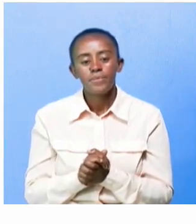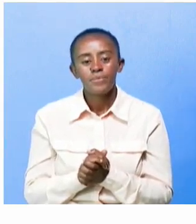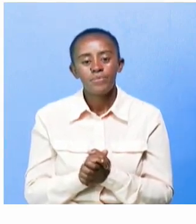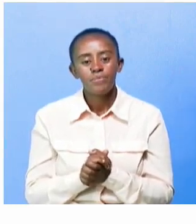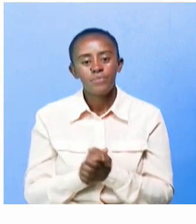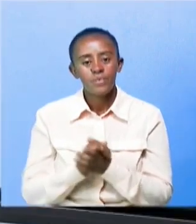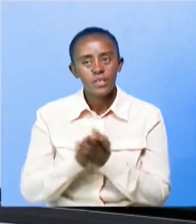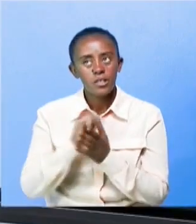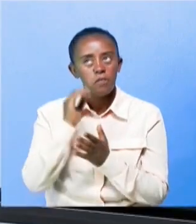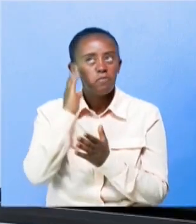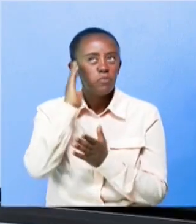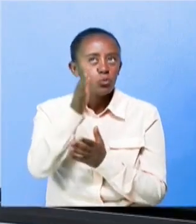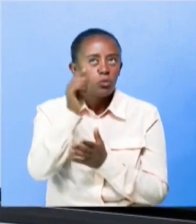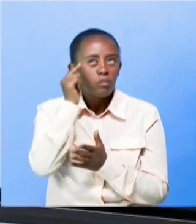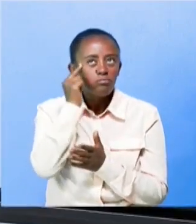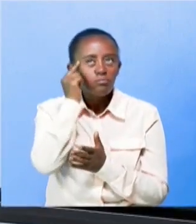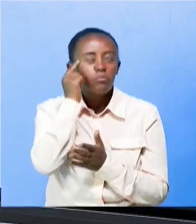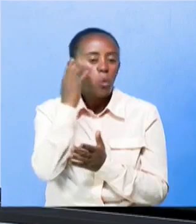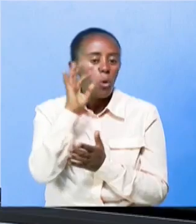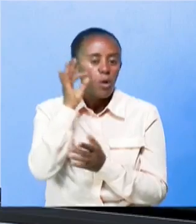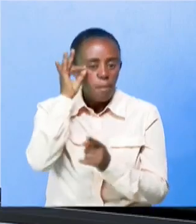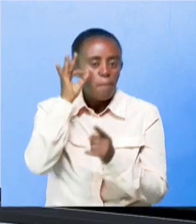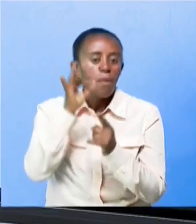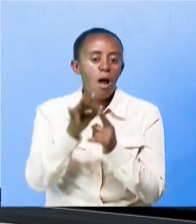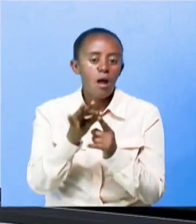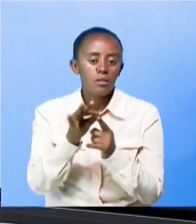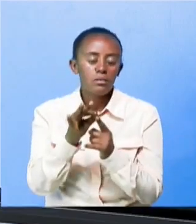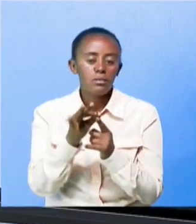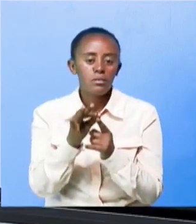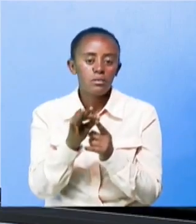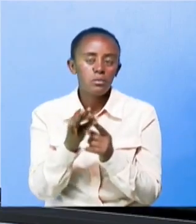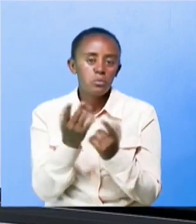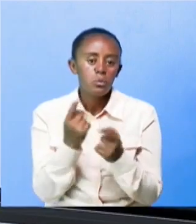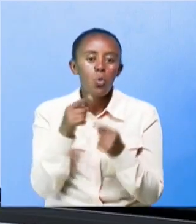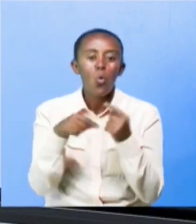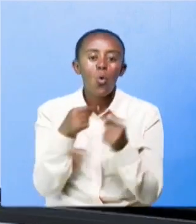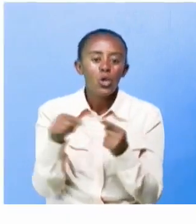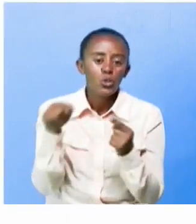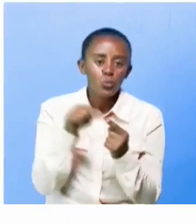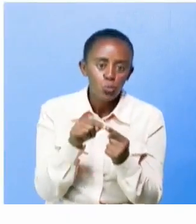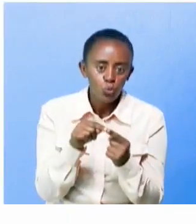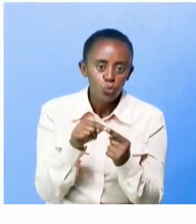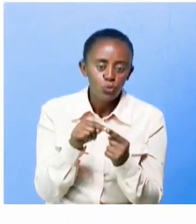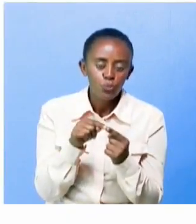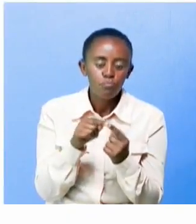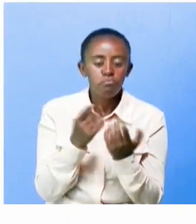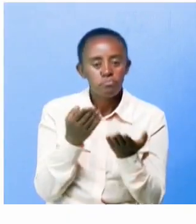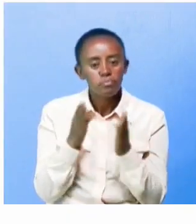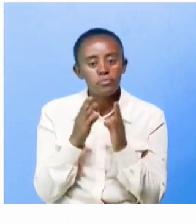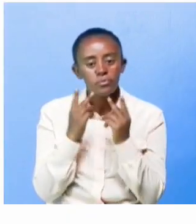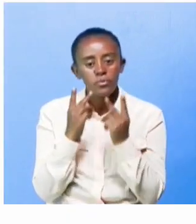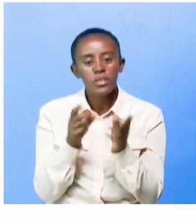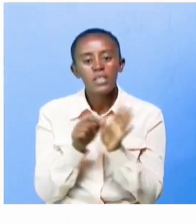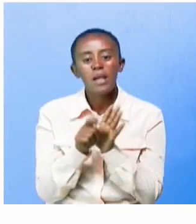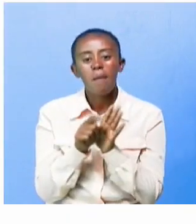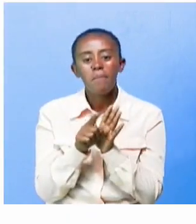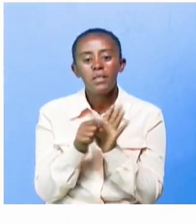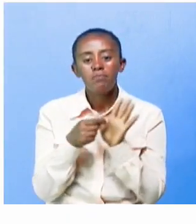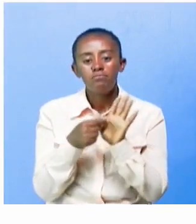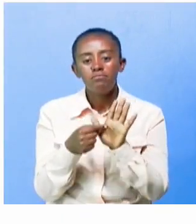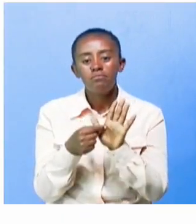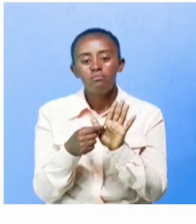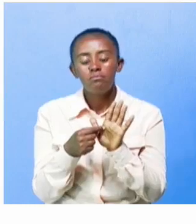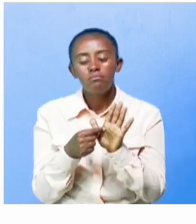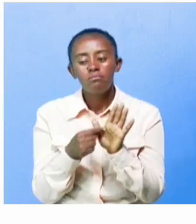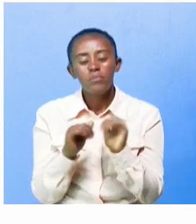Future intentions or plans, we use going to. Let's see some examples of how we